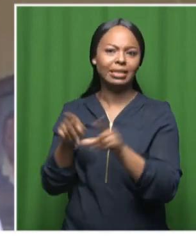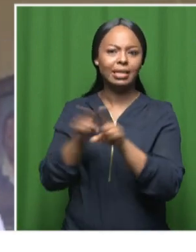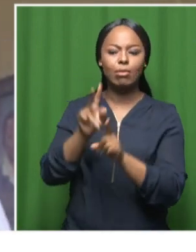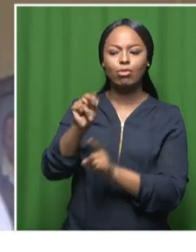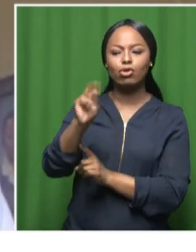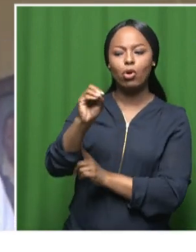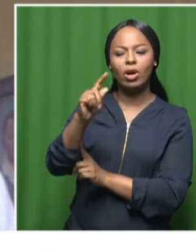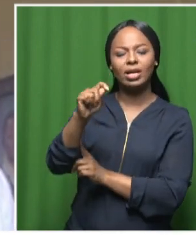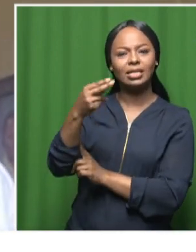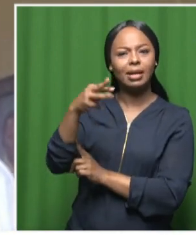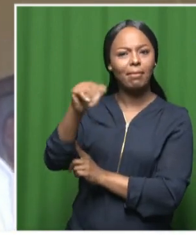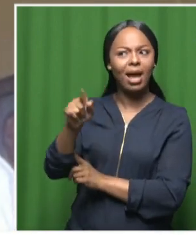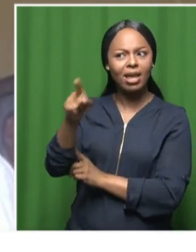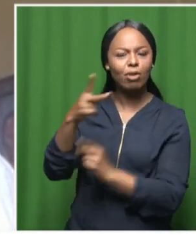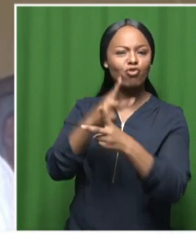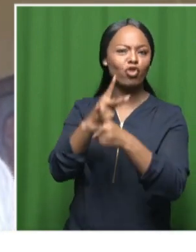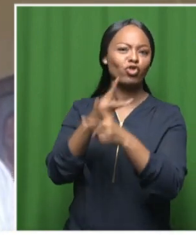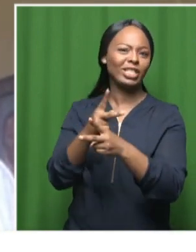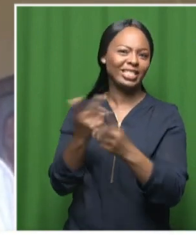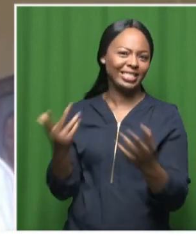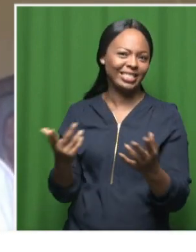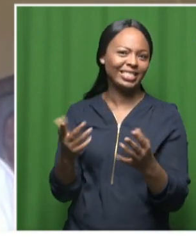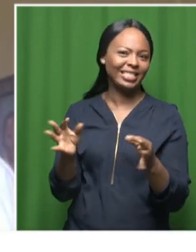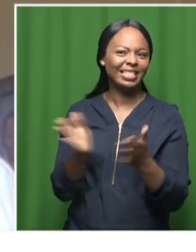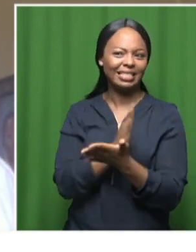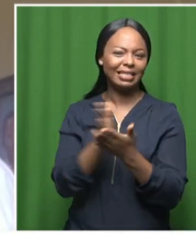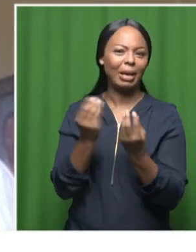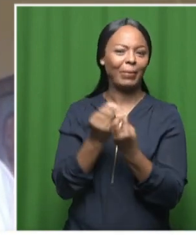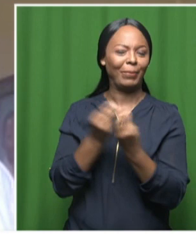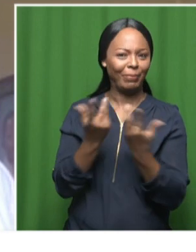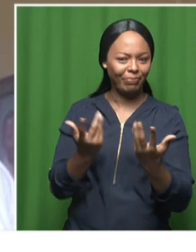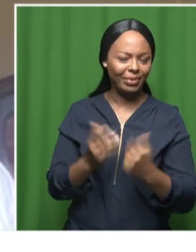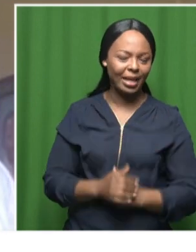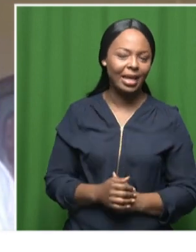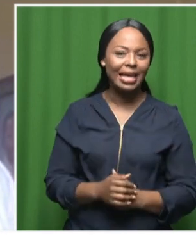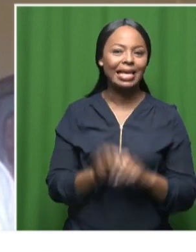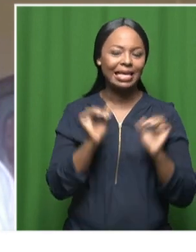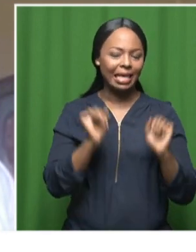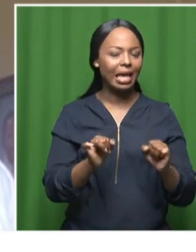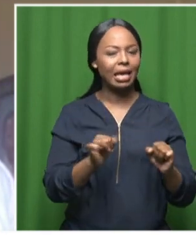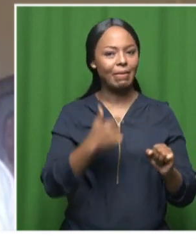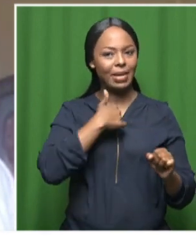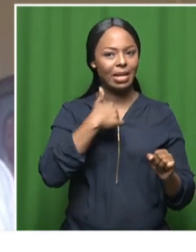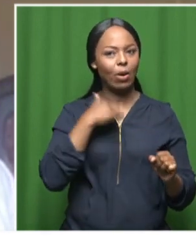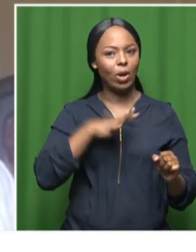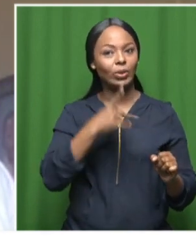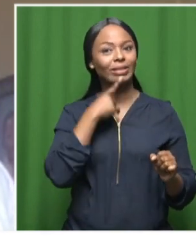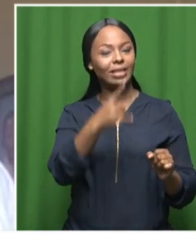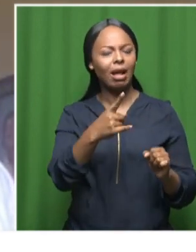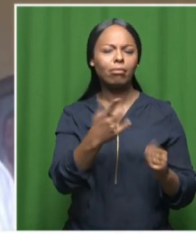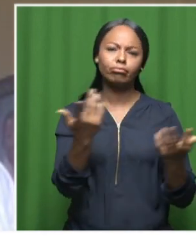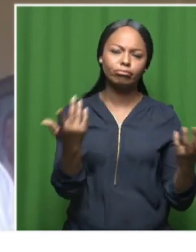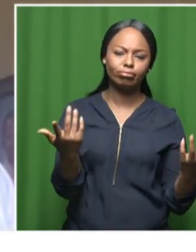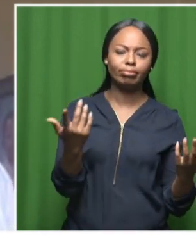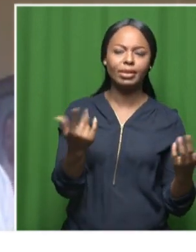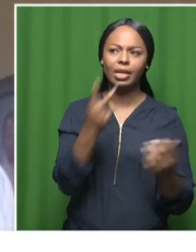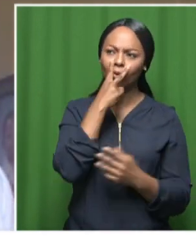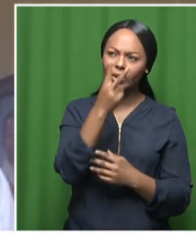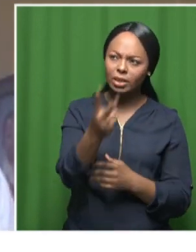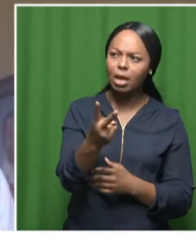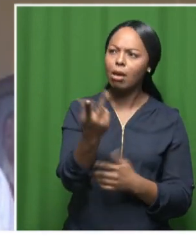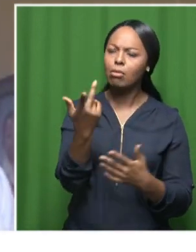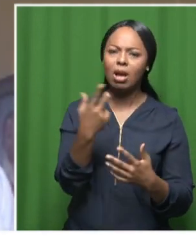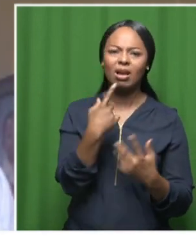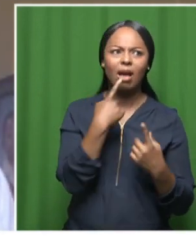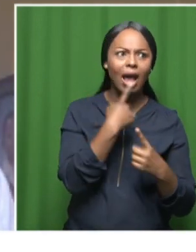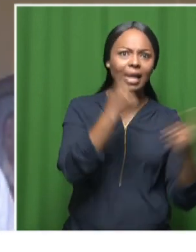doing, producing certain events. But yes, I think I wanted to just say that more than look at the releases, more than look